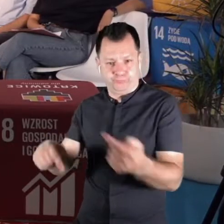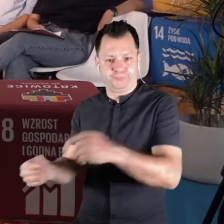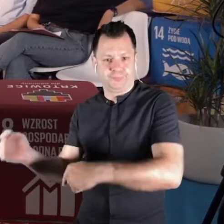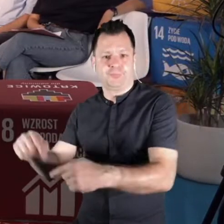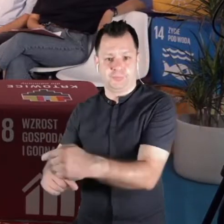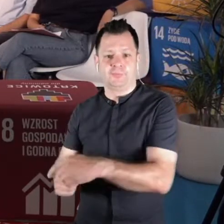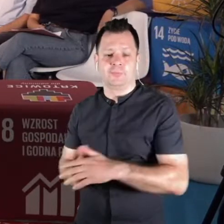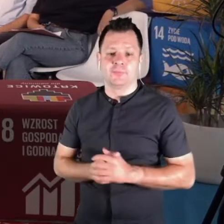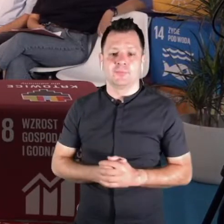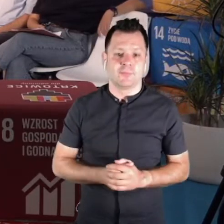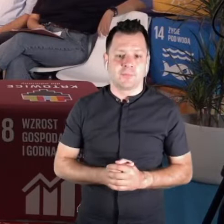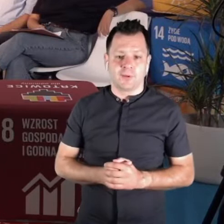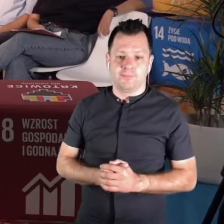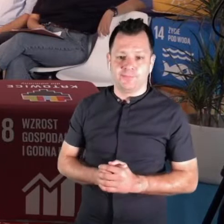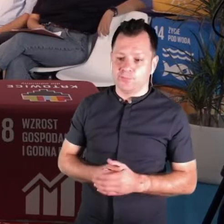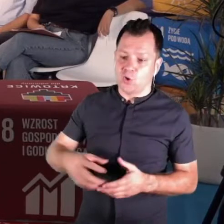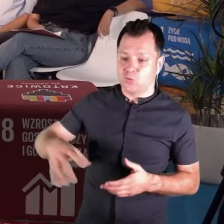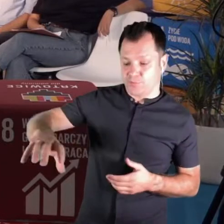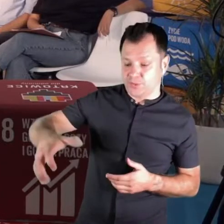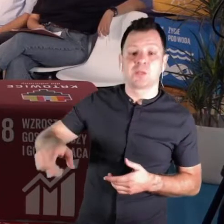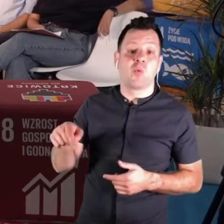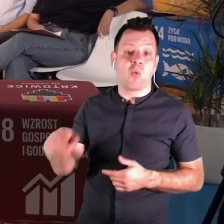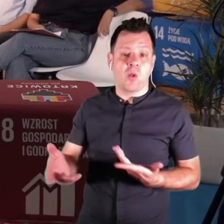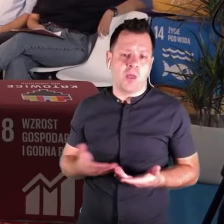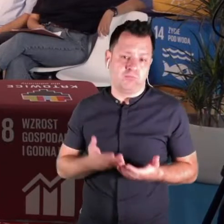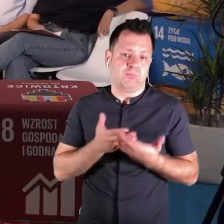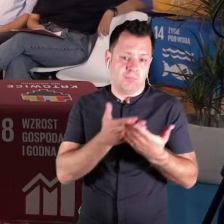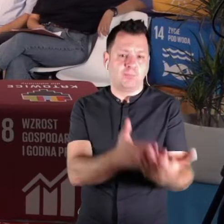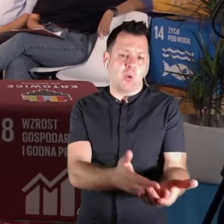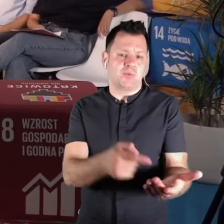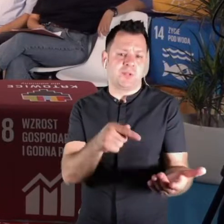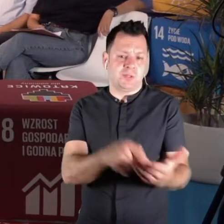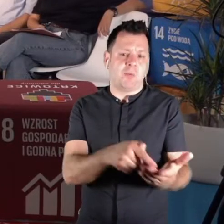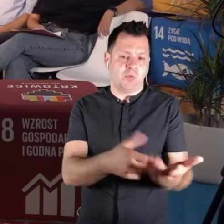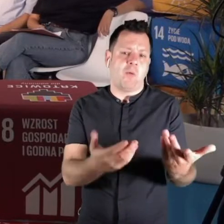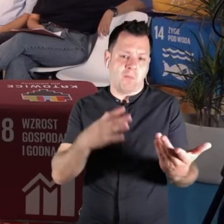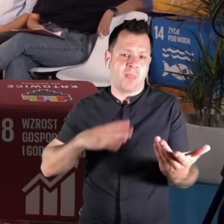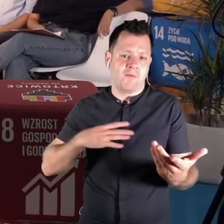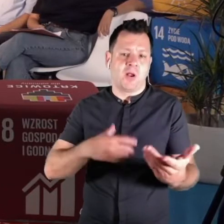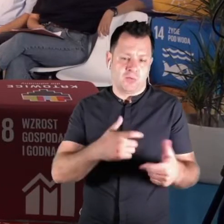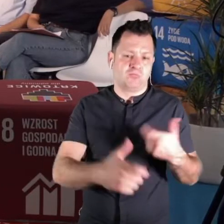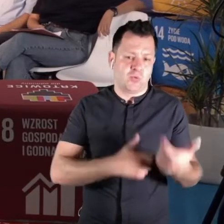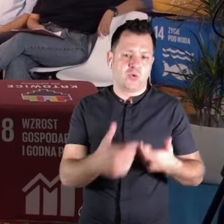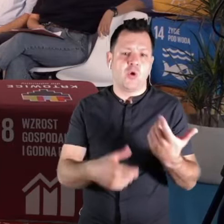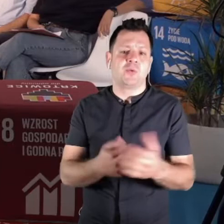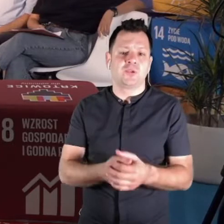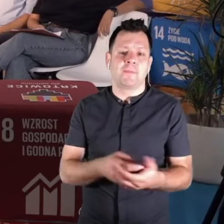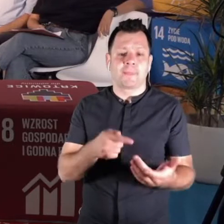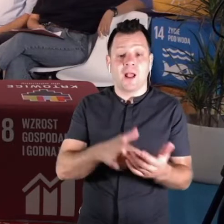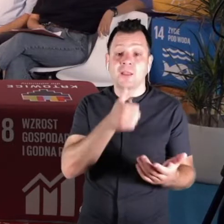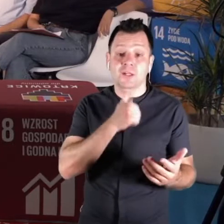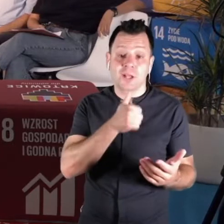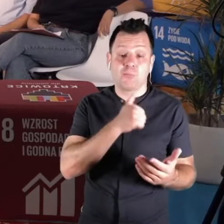with organization, experience, and knowledge, as well as testing new concepts. So they recommended to Urban Lab